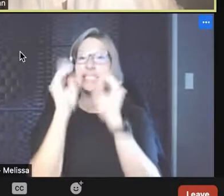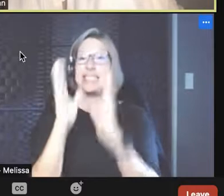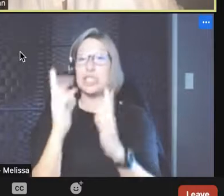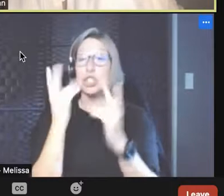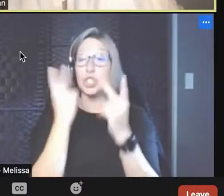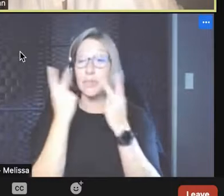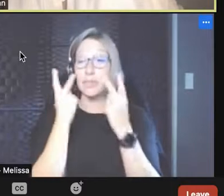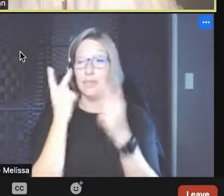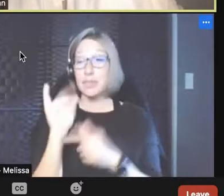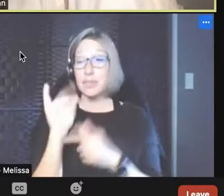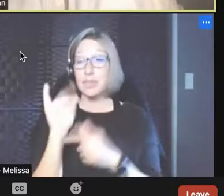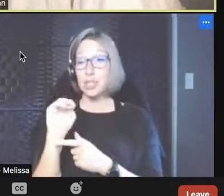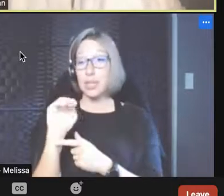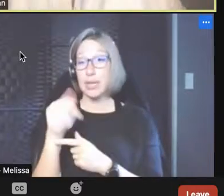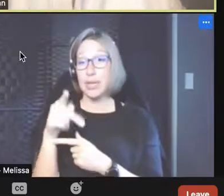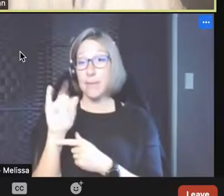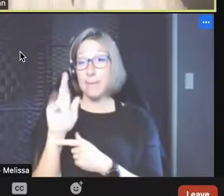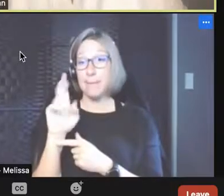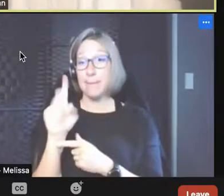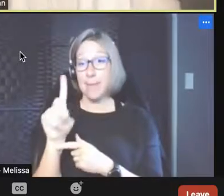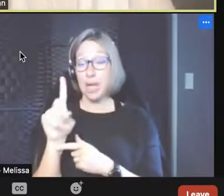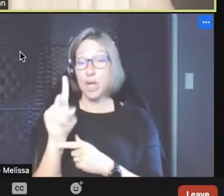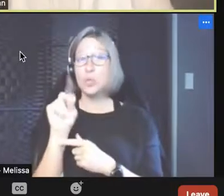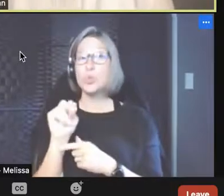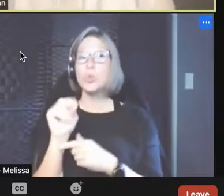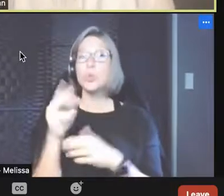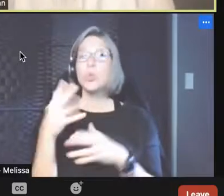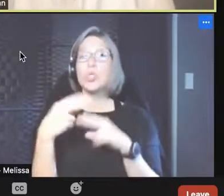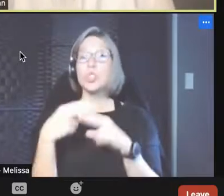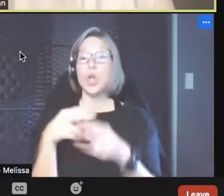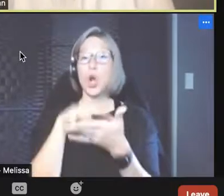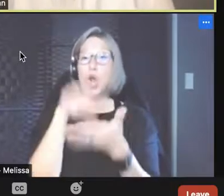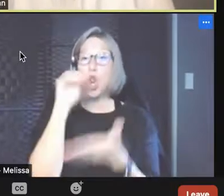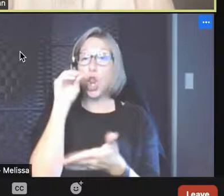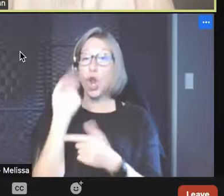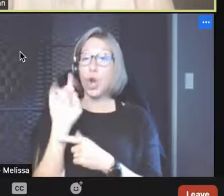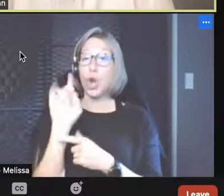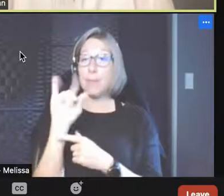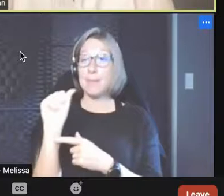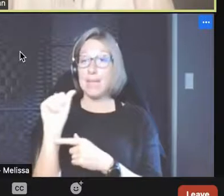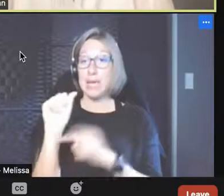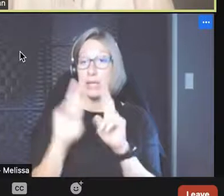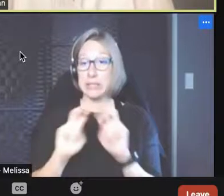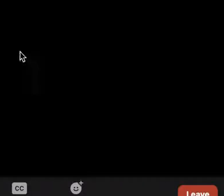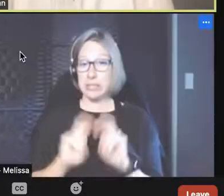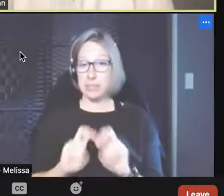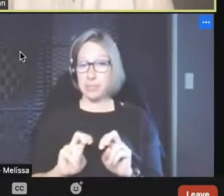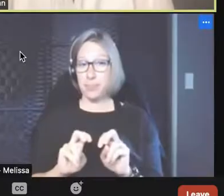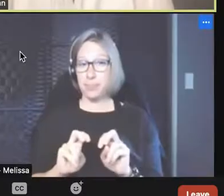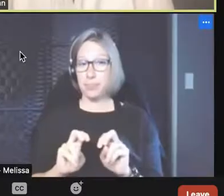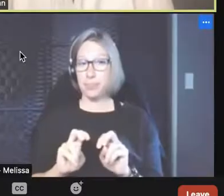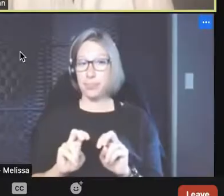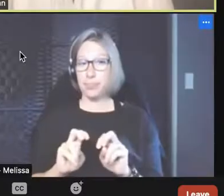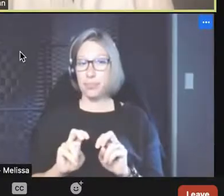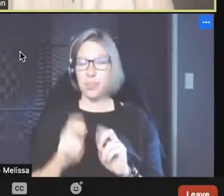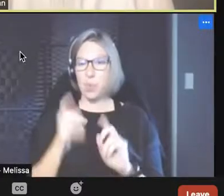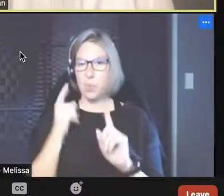assessment called a learning media assessment. All right. And that was designed to identify for all